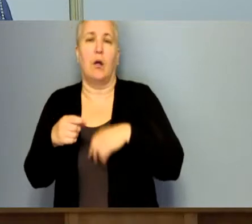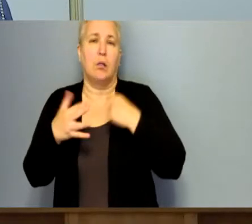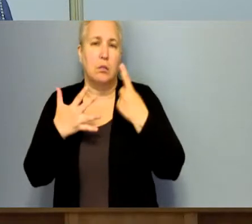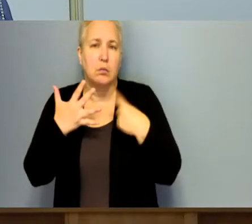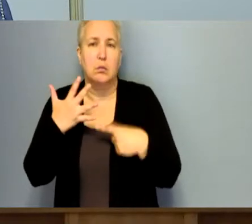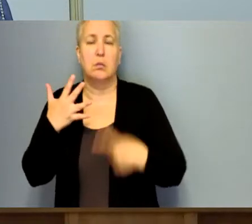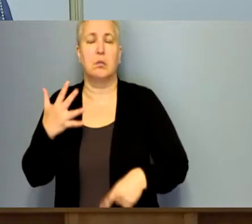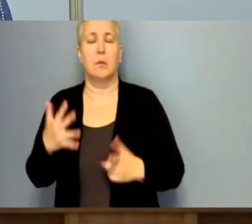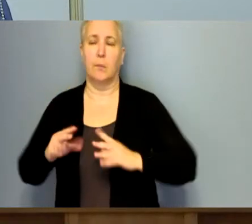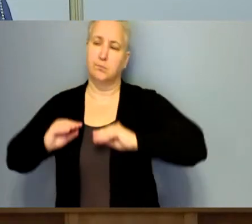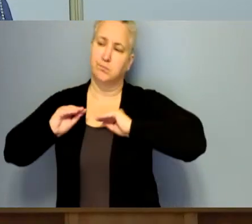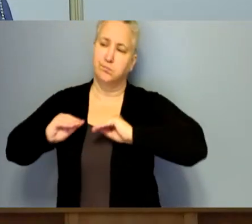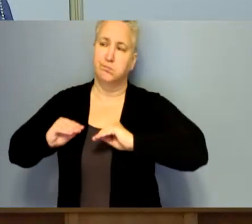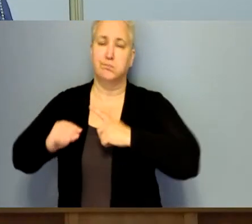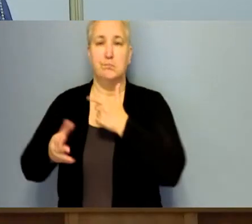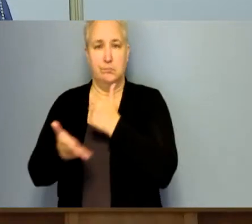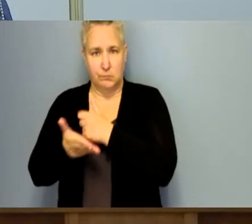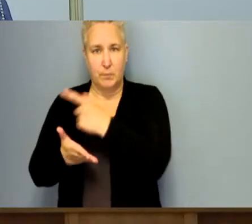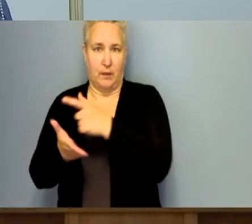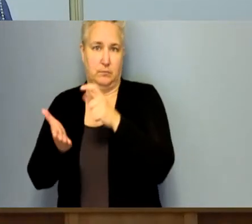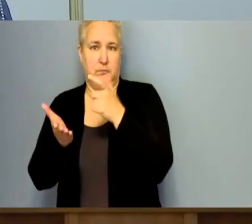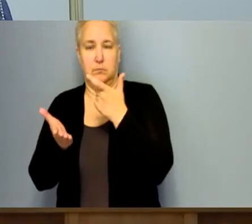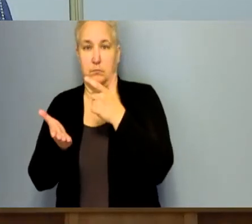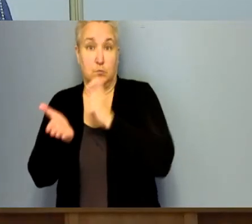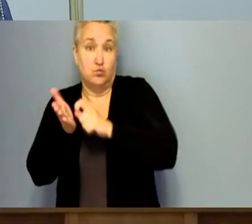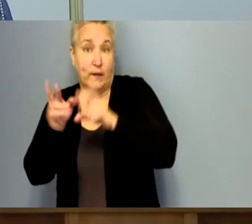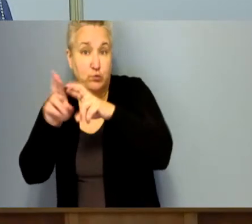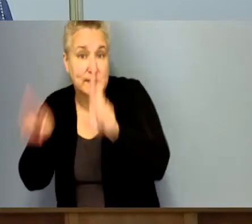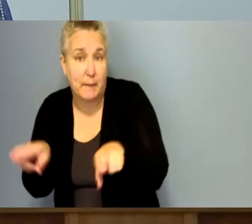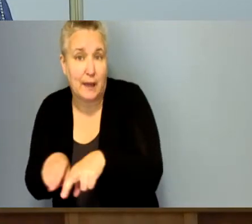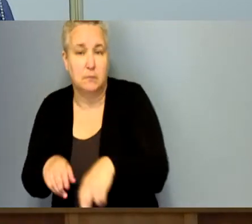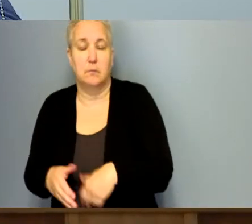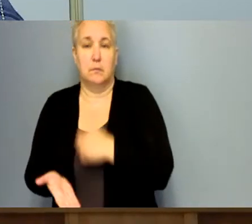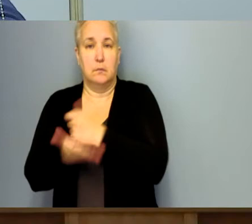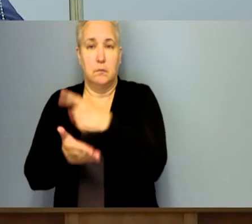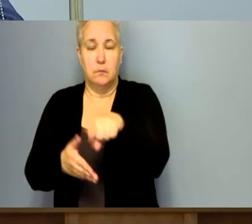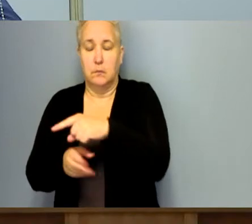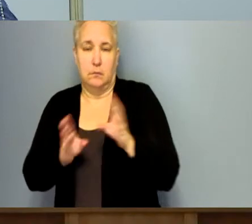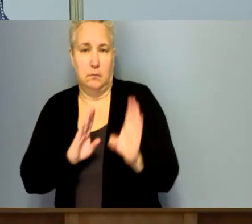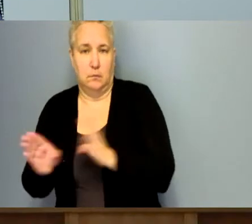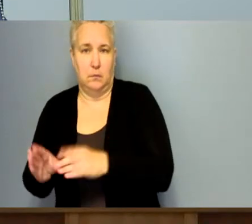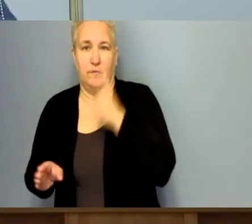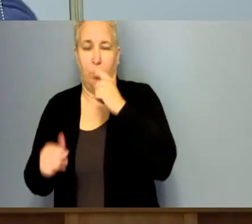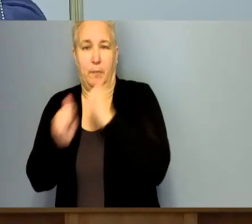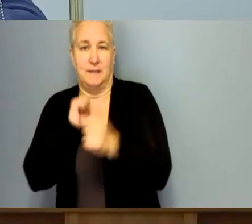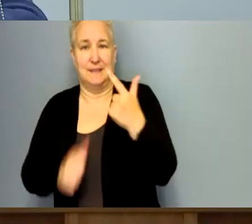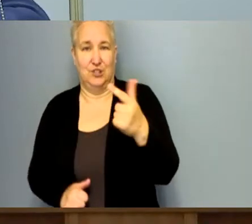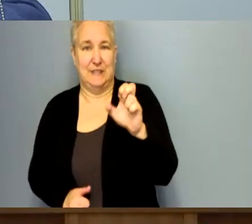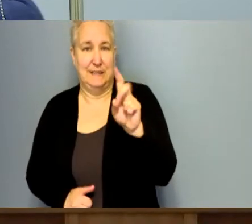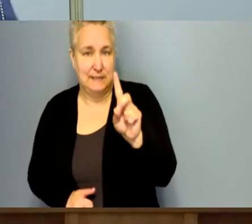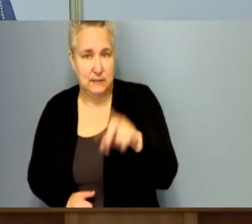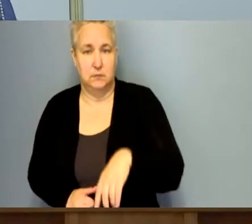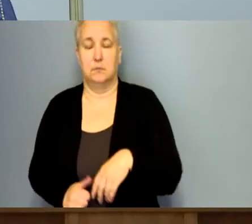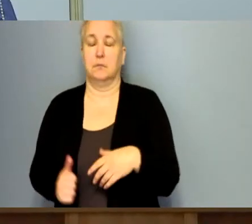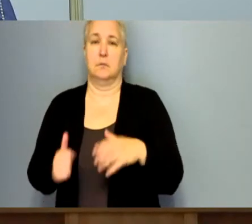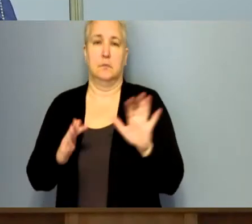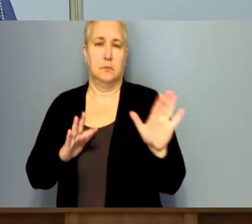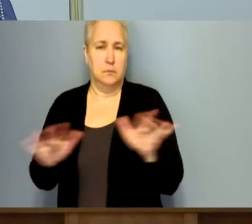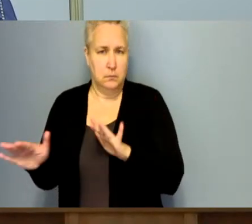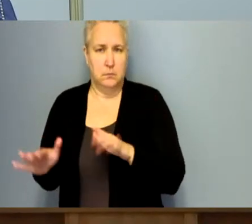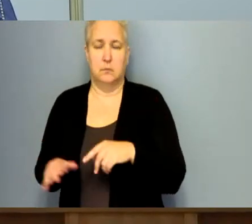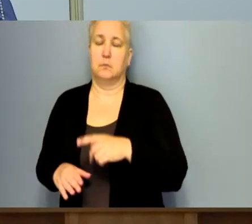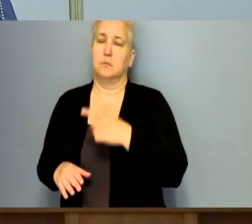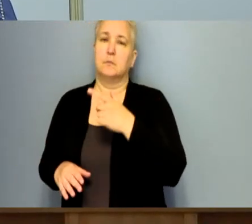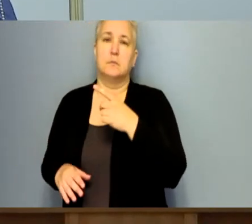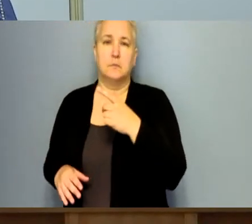could just be helping them write resumes, helping them get ready for to pass the GED, and really trying